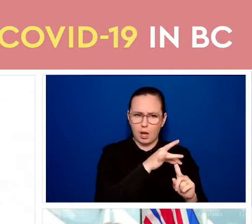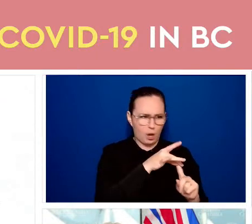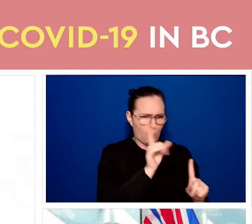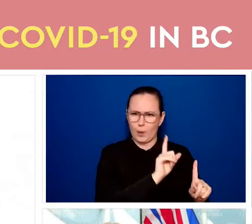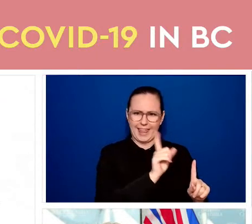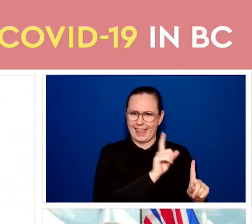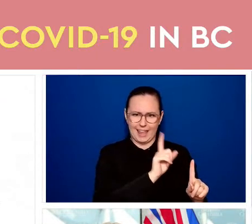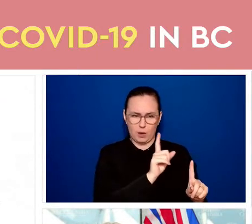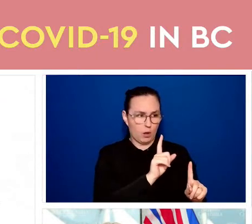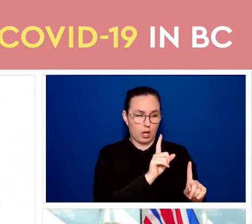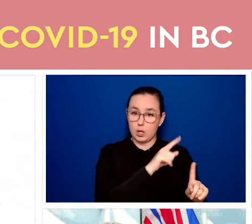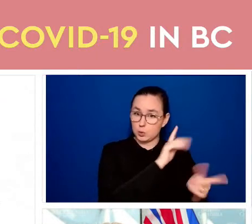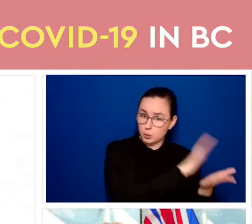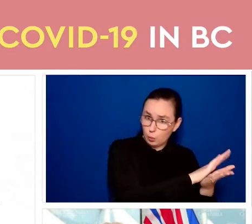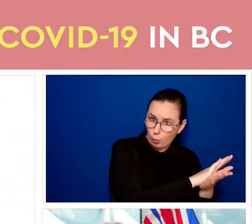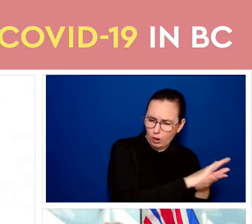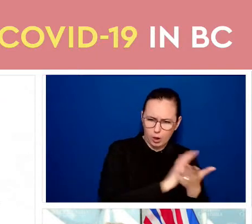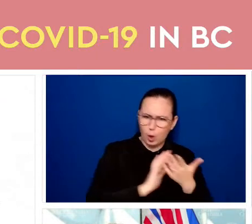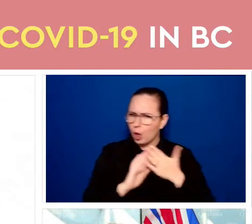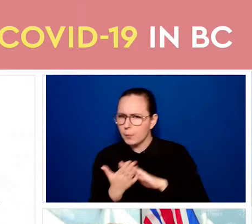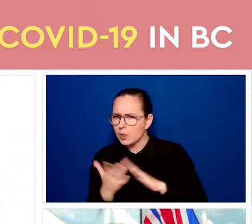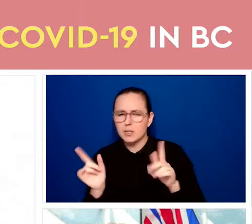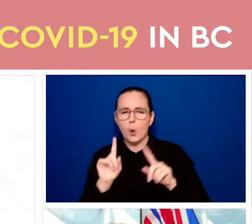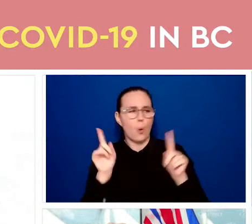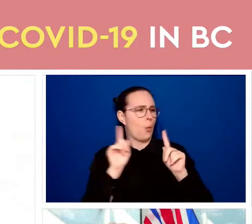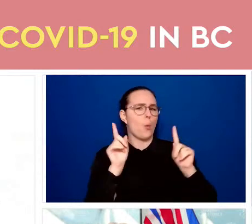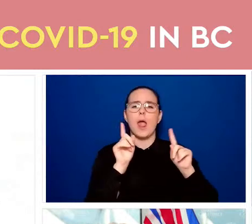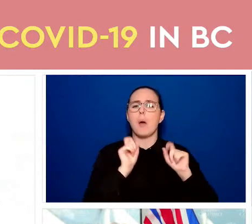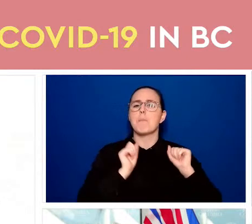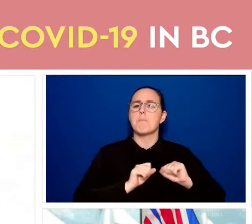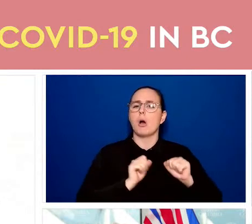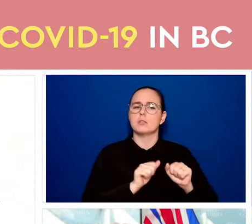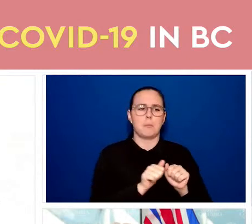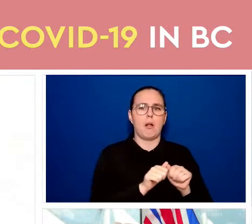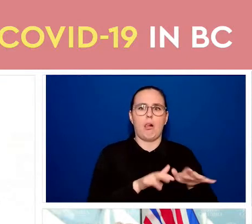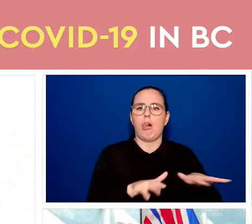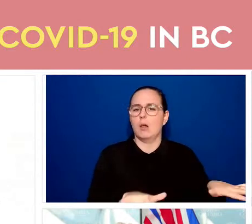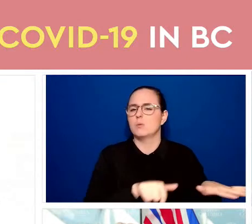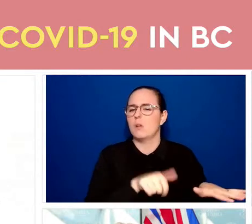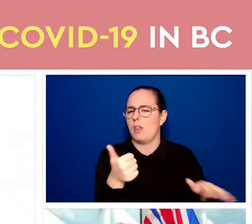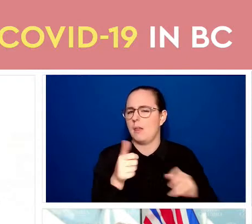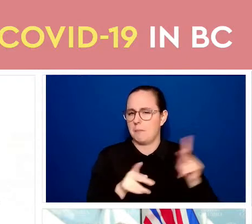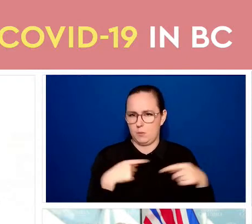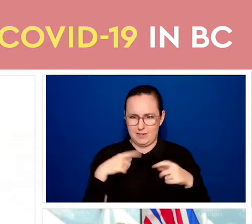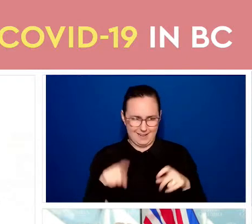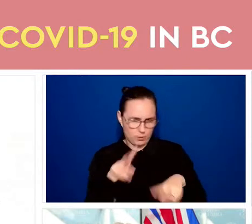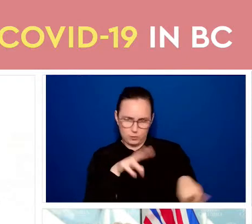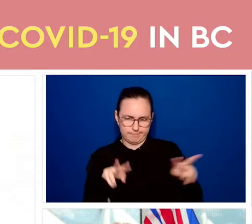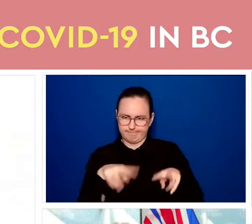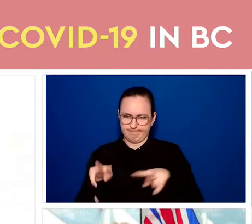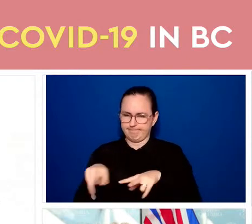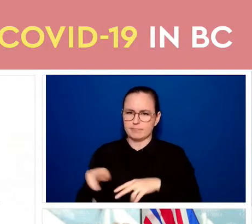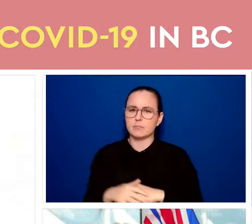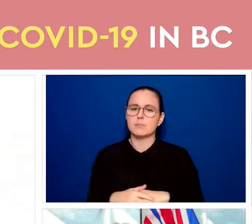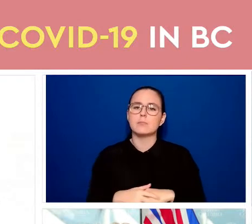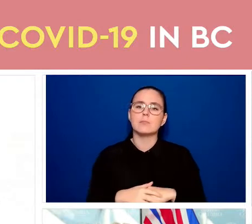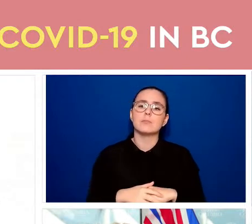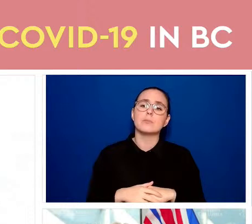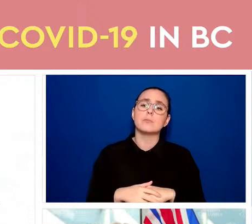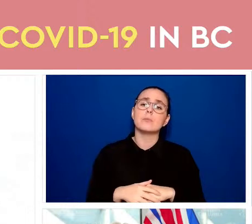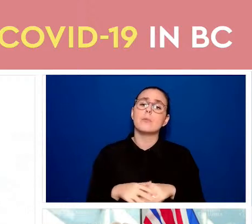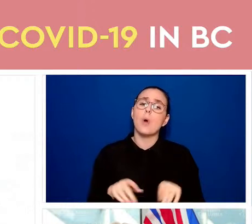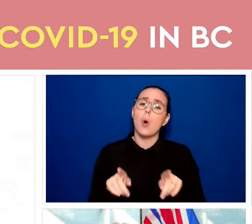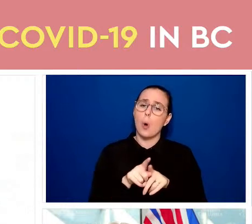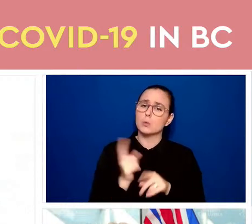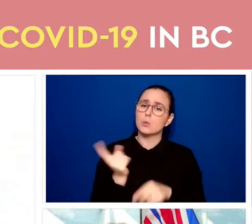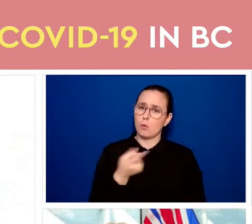could potentially transmit it to others. Also, right now, we know that the risk to people who are vaccinated is much,